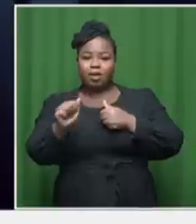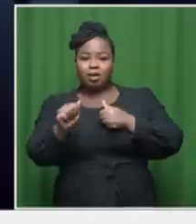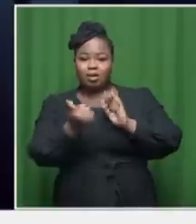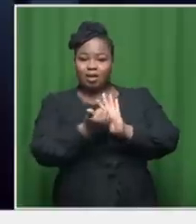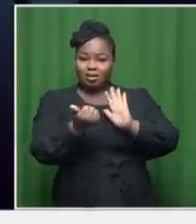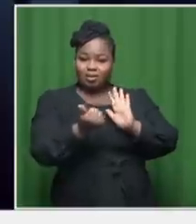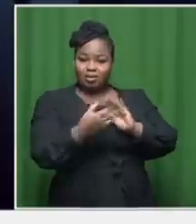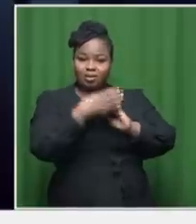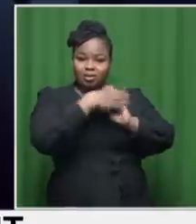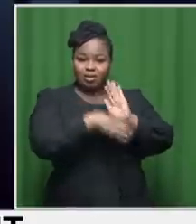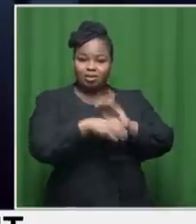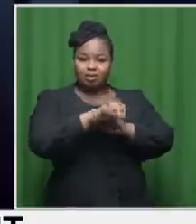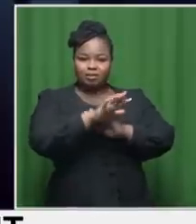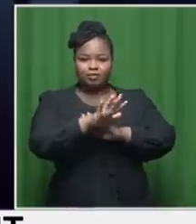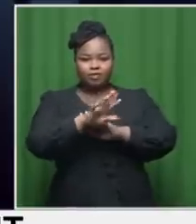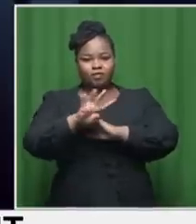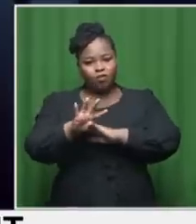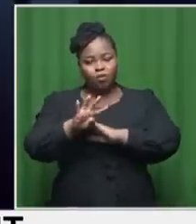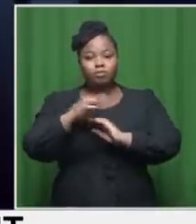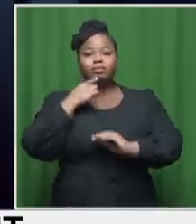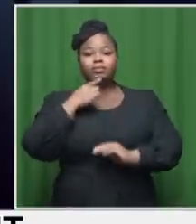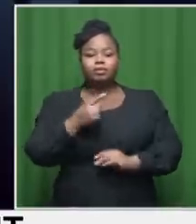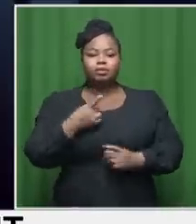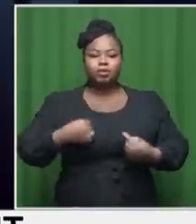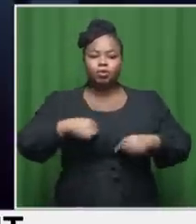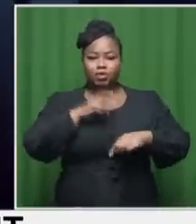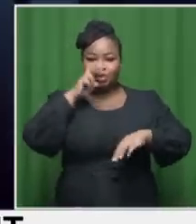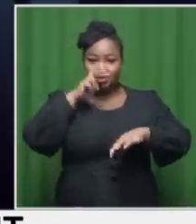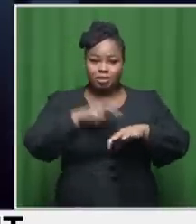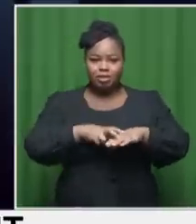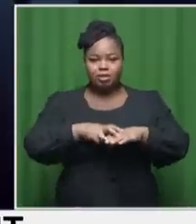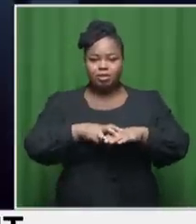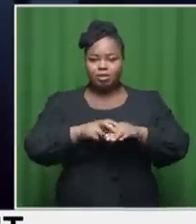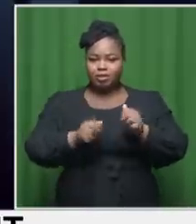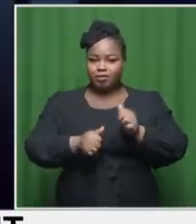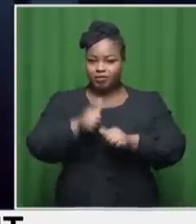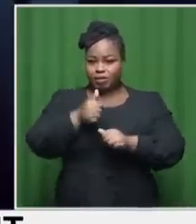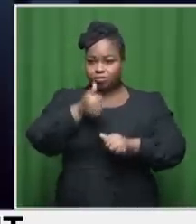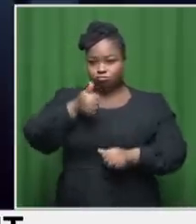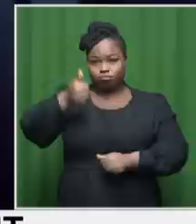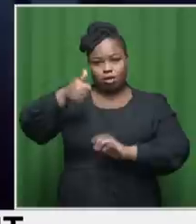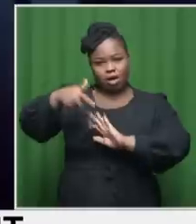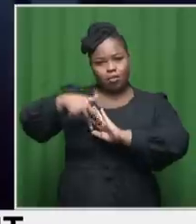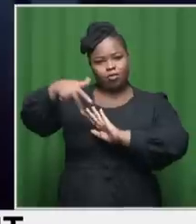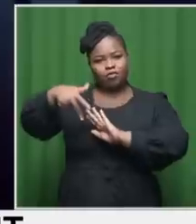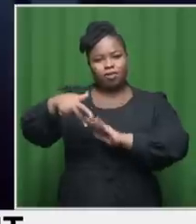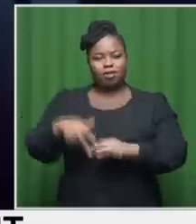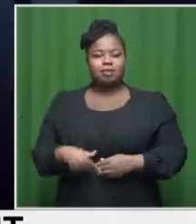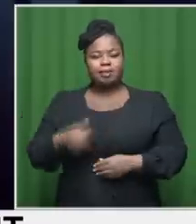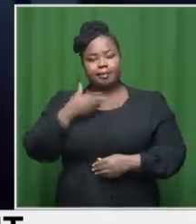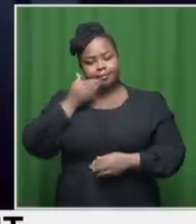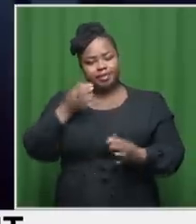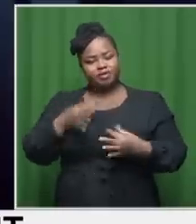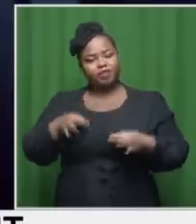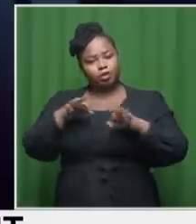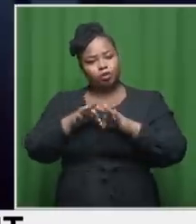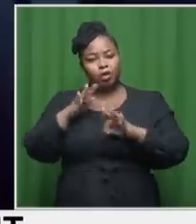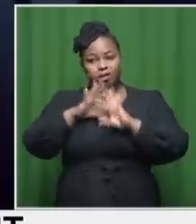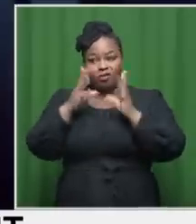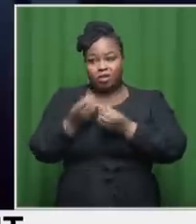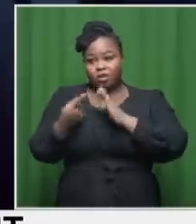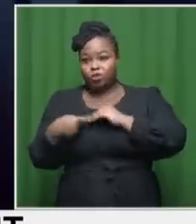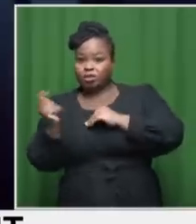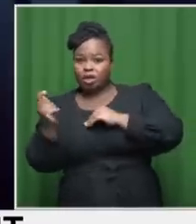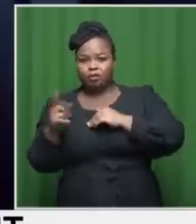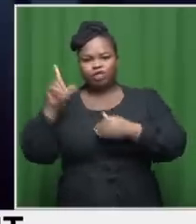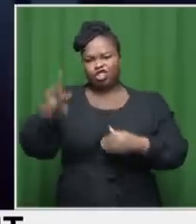the Public Finance Management Act requires us to seek approval and to ensure that we get best value for the state. In all that